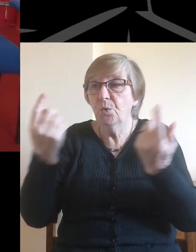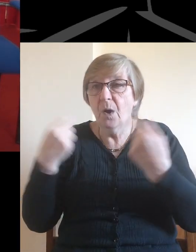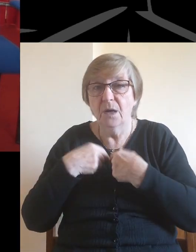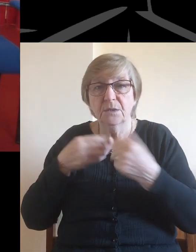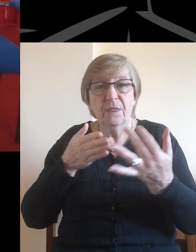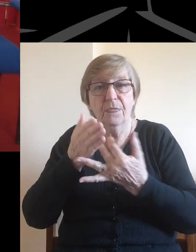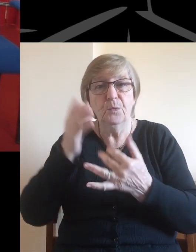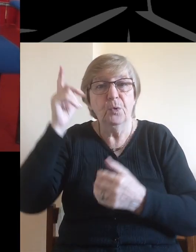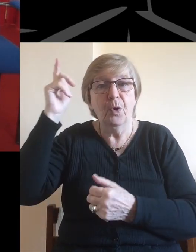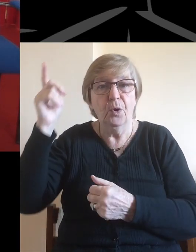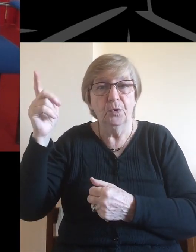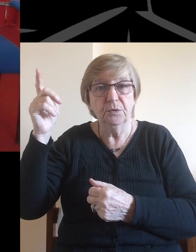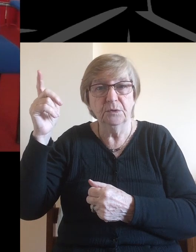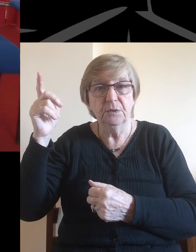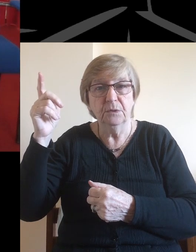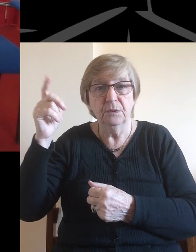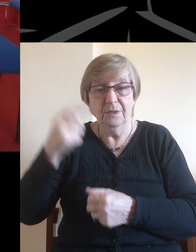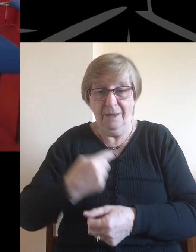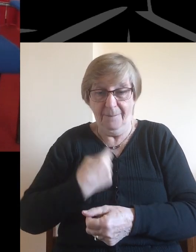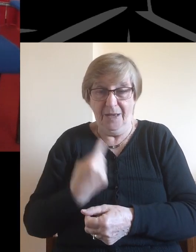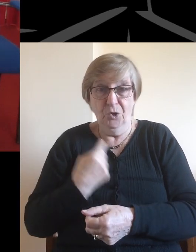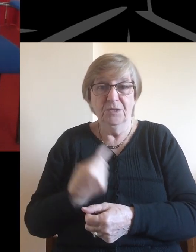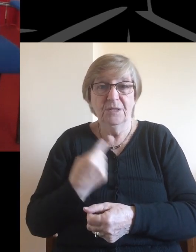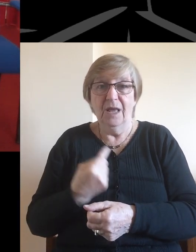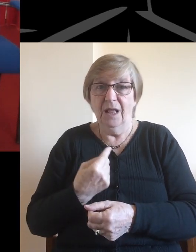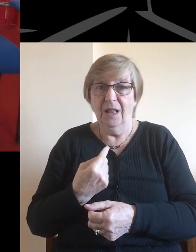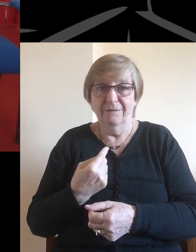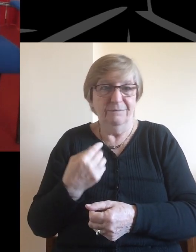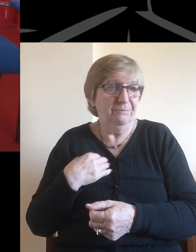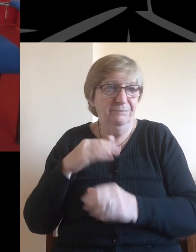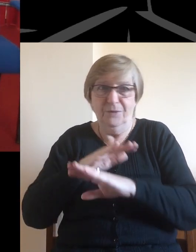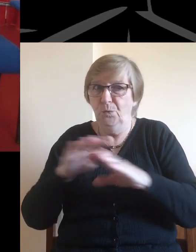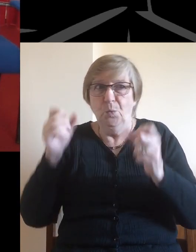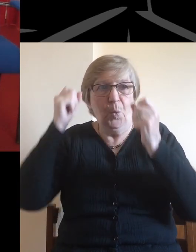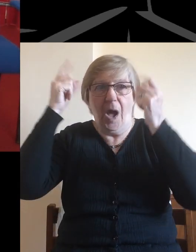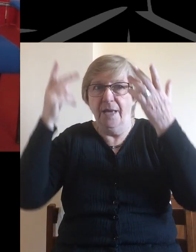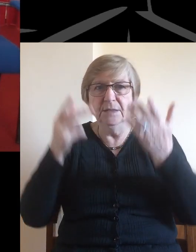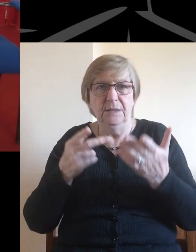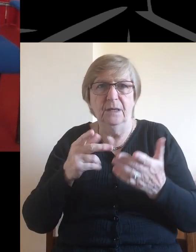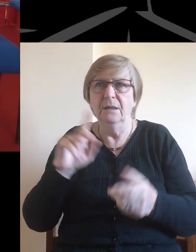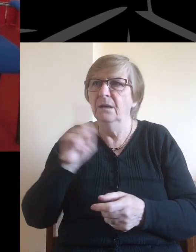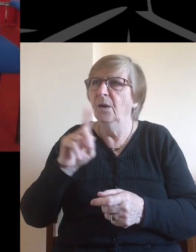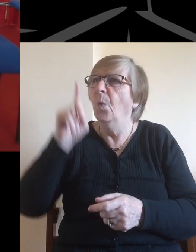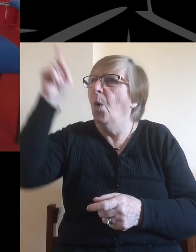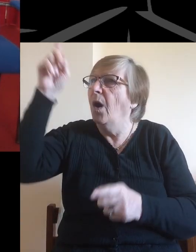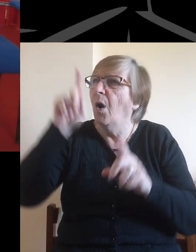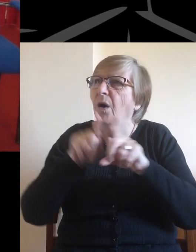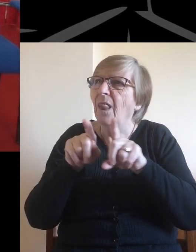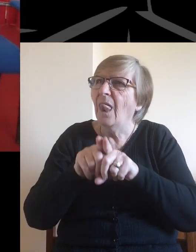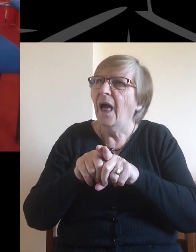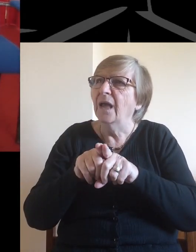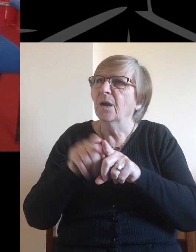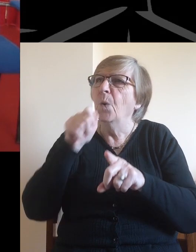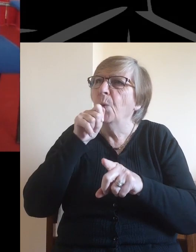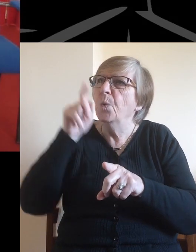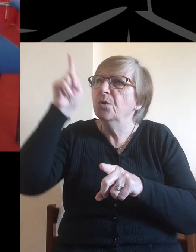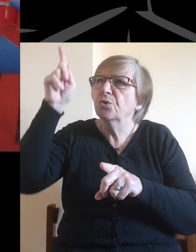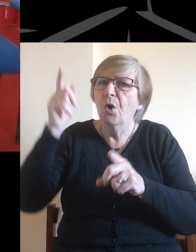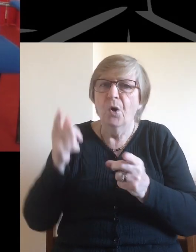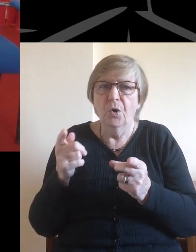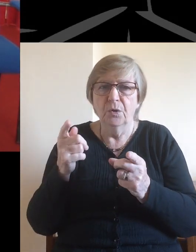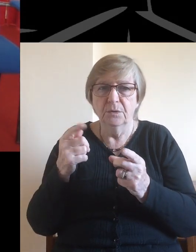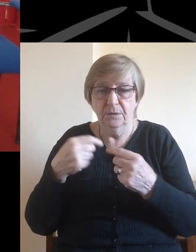God. Left to ourselves, we can have no idea about who God is or what he's like. We cannot